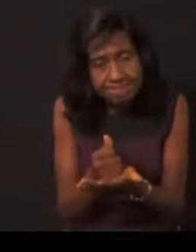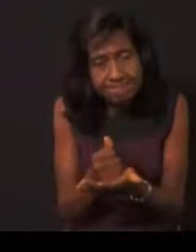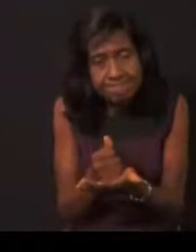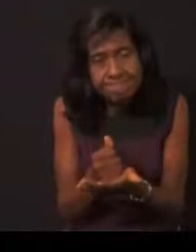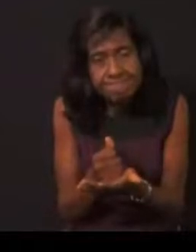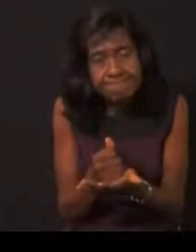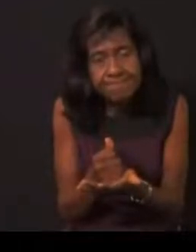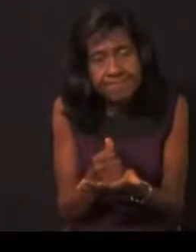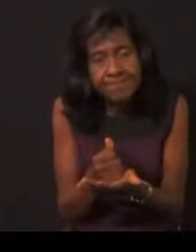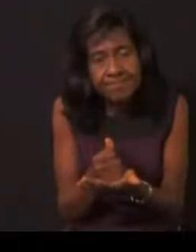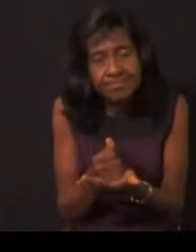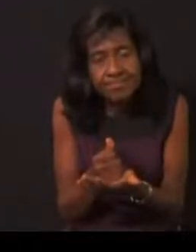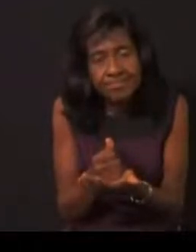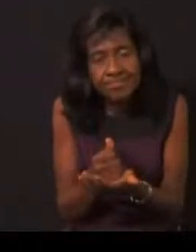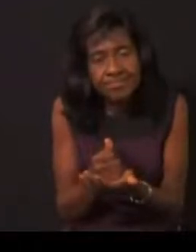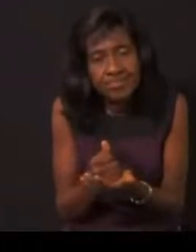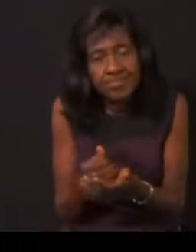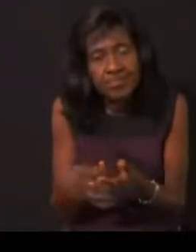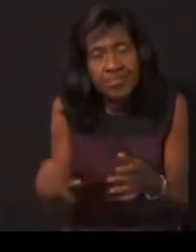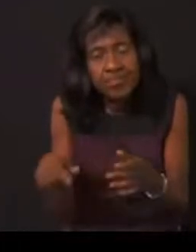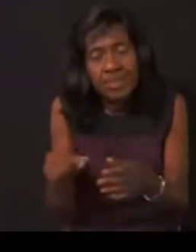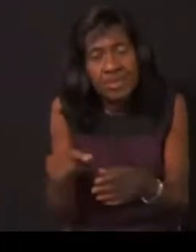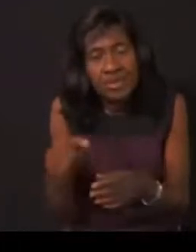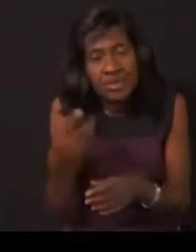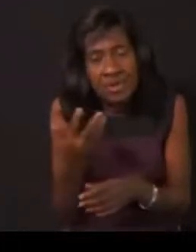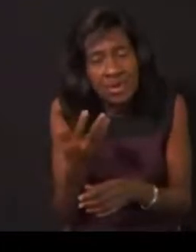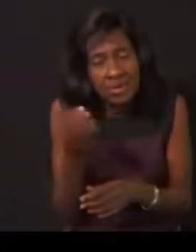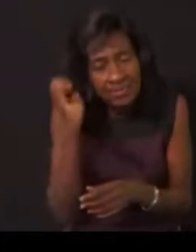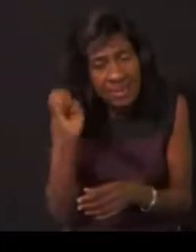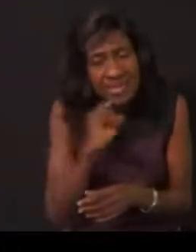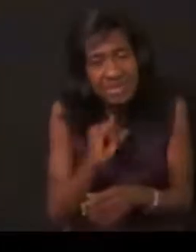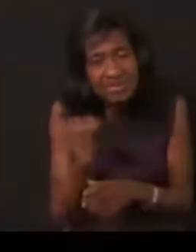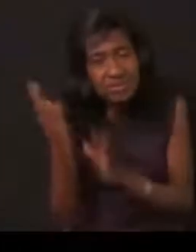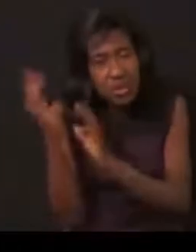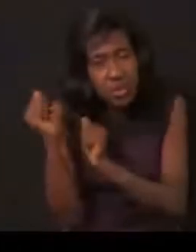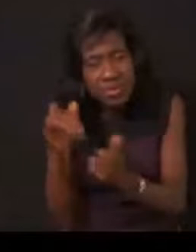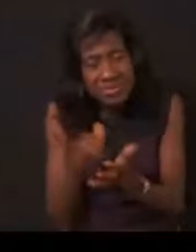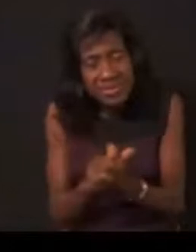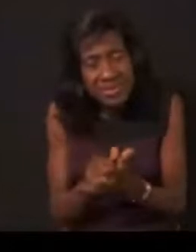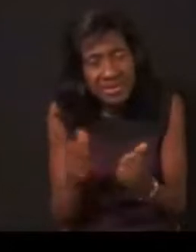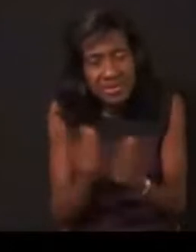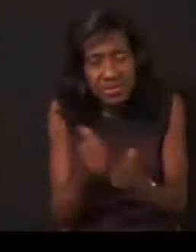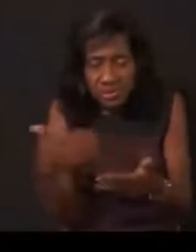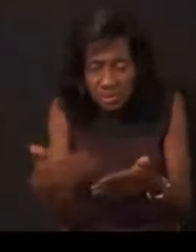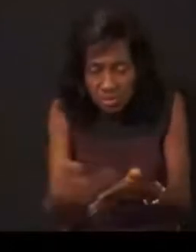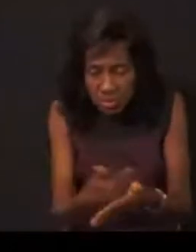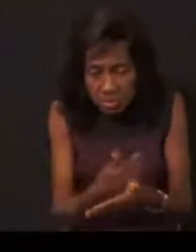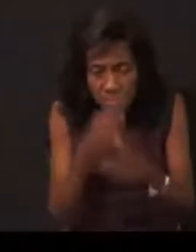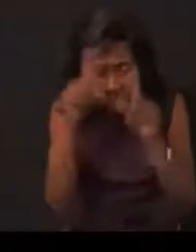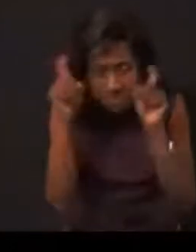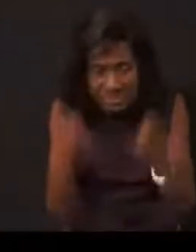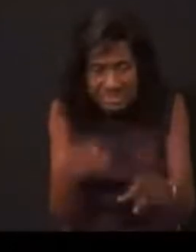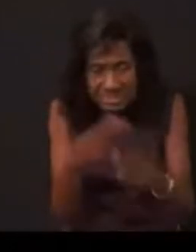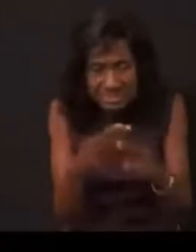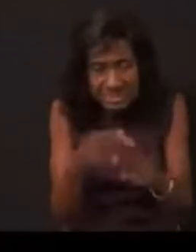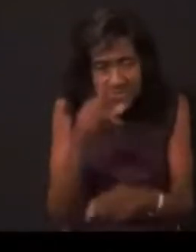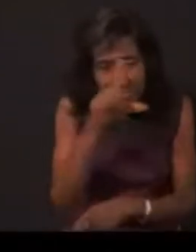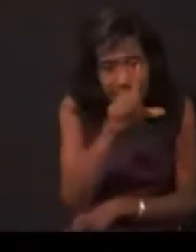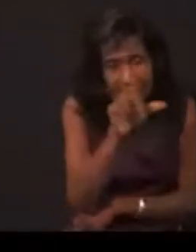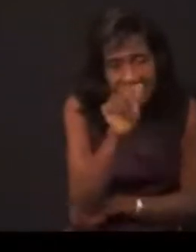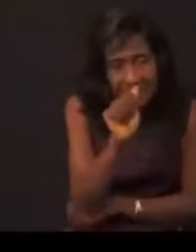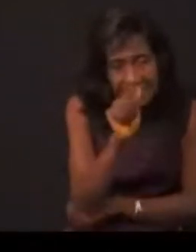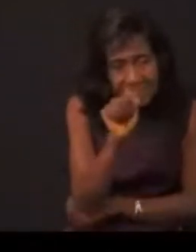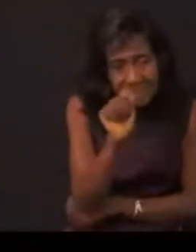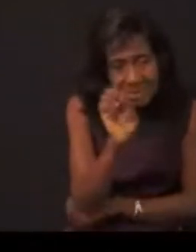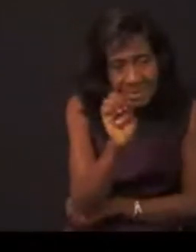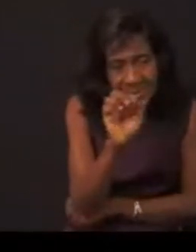forward. But we're also hoping that with the rollout of the lateral flow test and this new process, we will start to